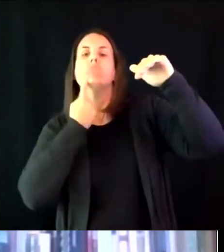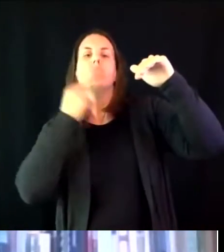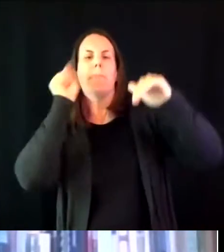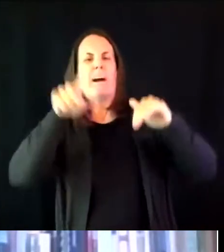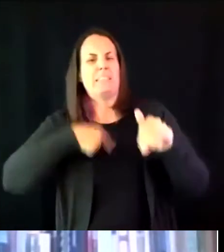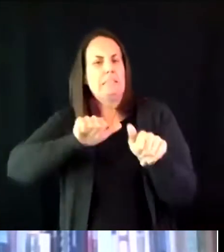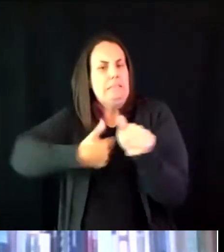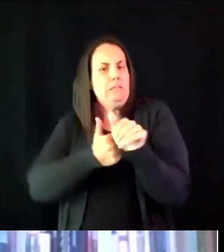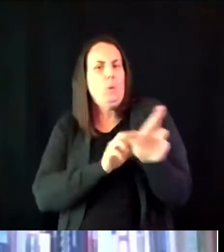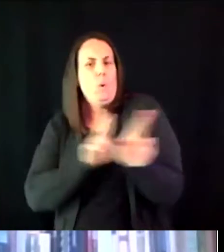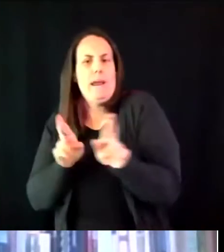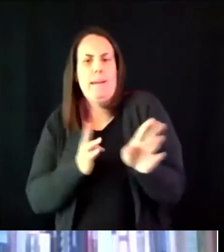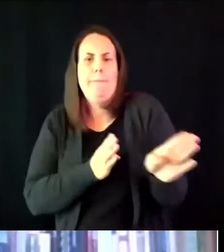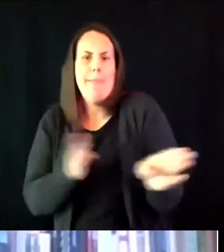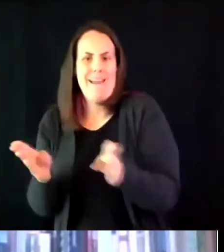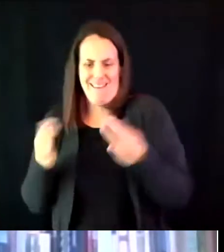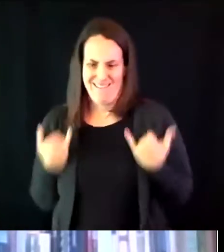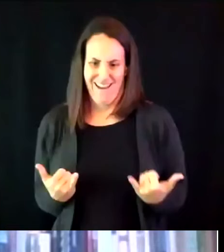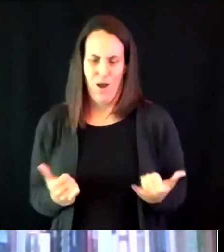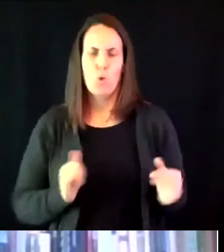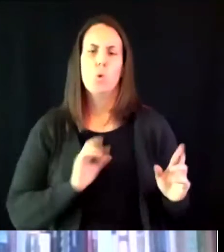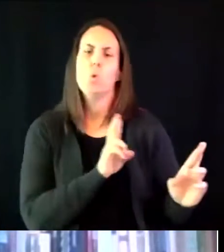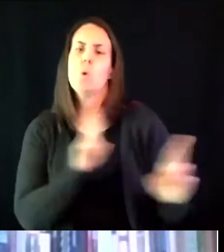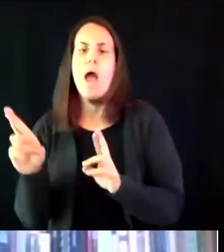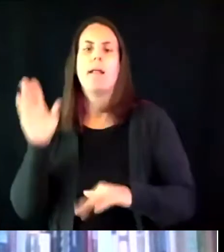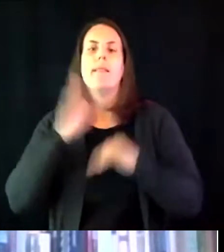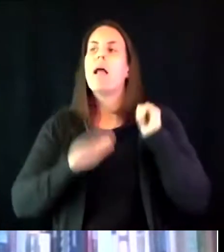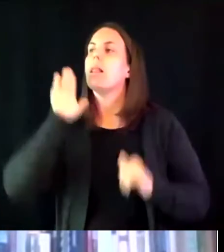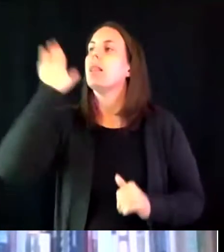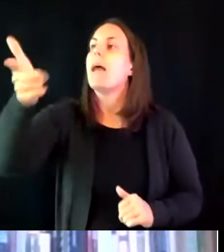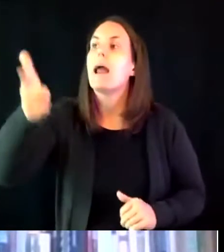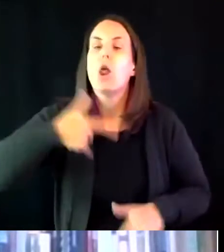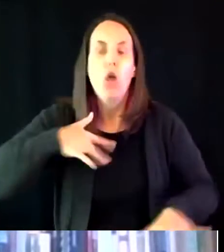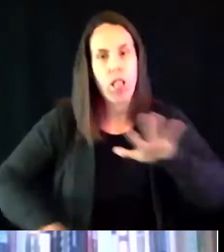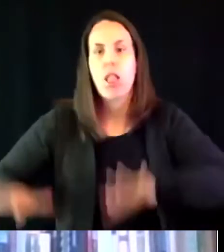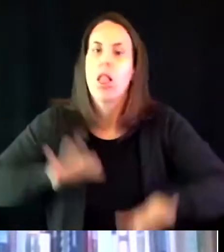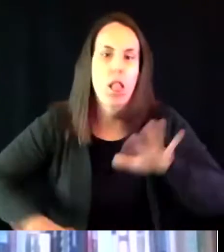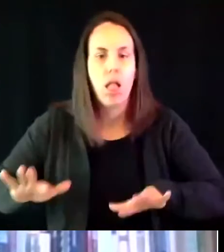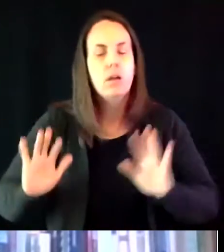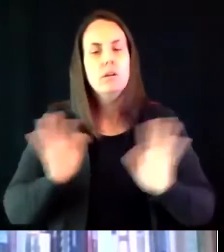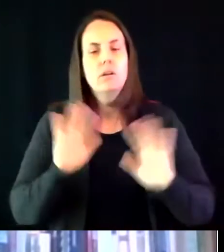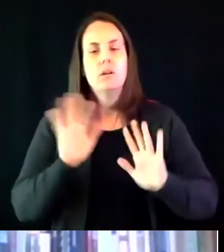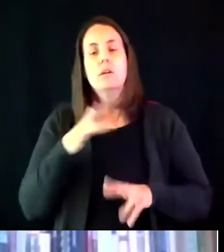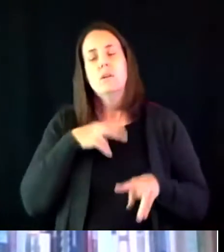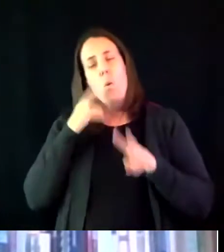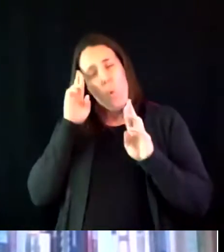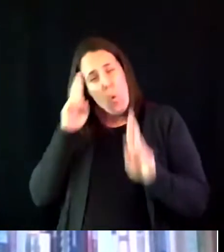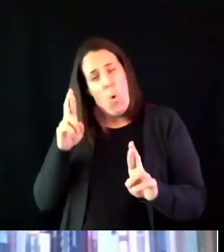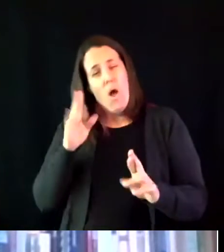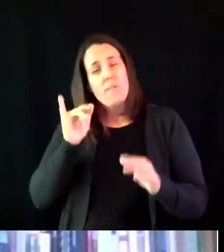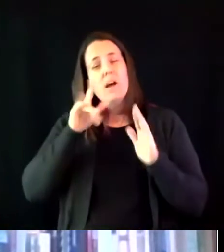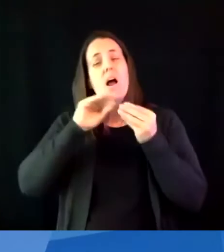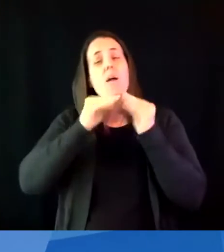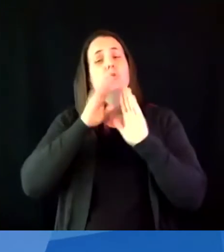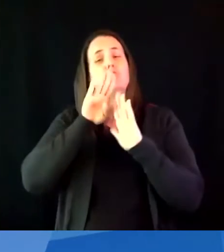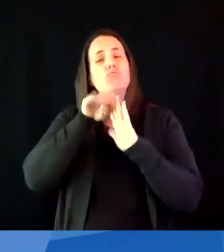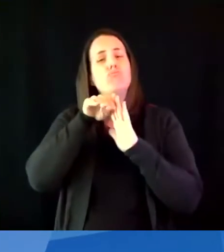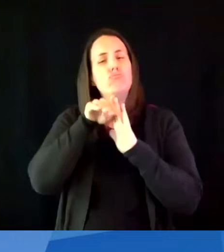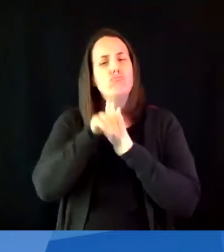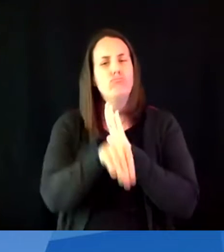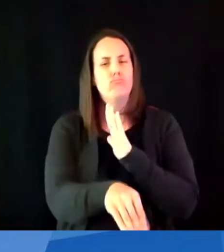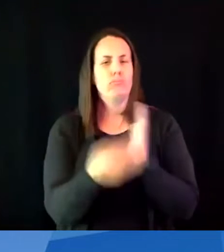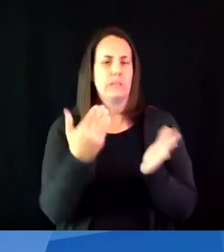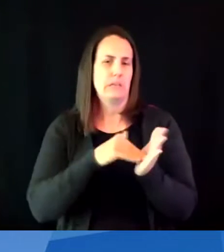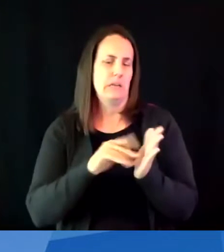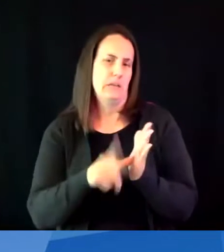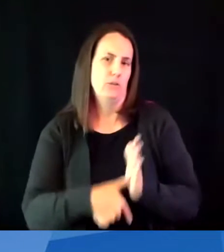trajectory will start to reverse and go in the downward fashion instead of the upward. Good